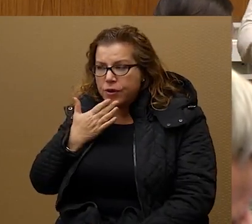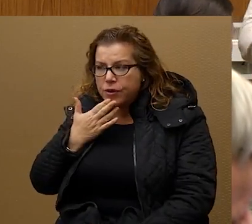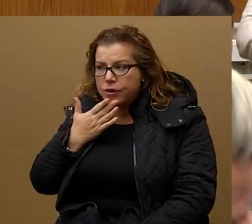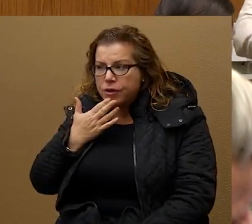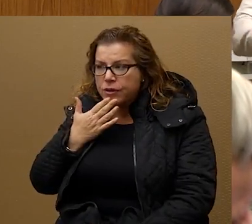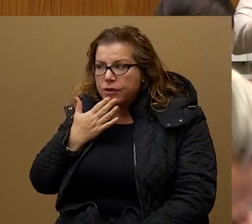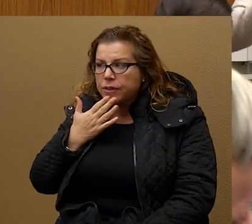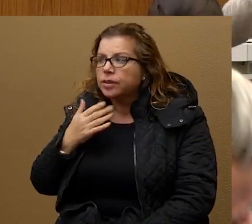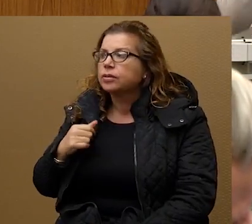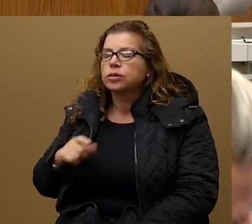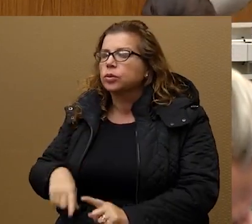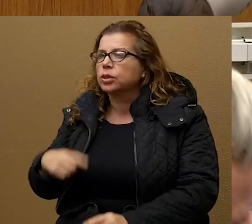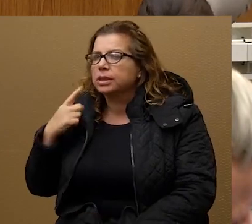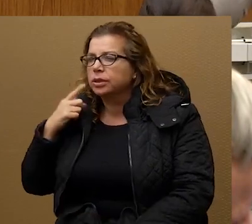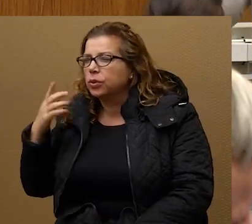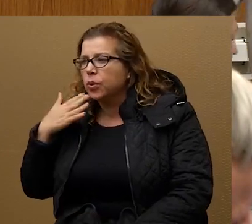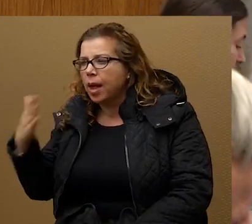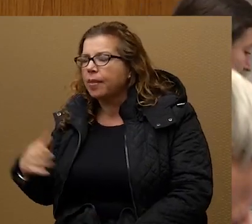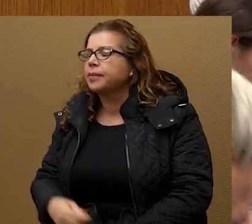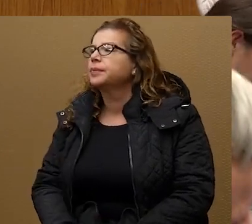go.